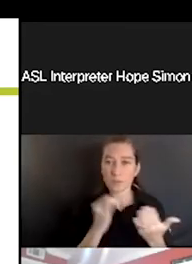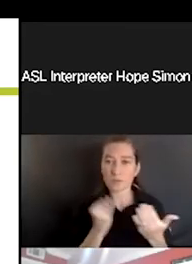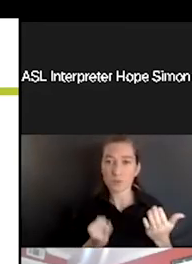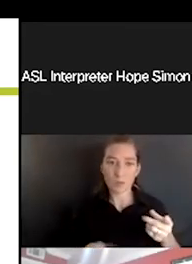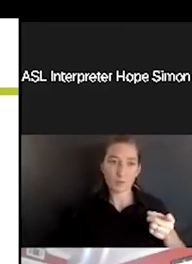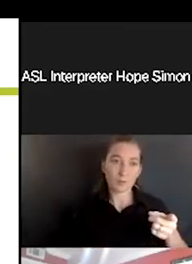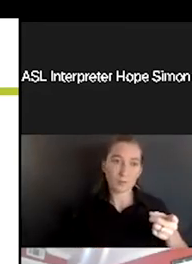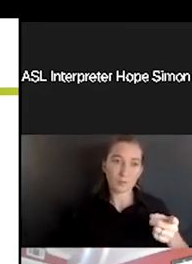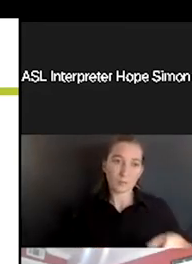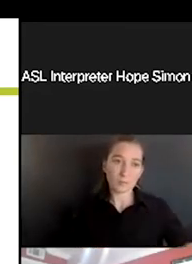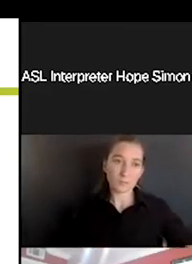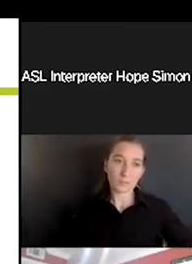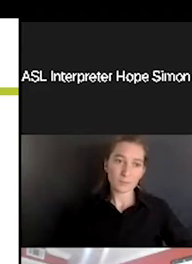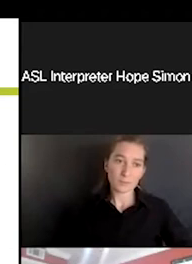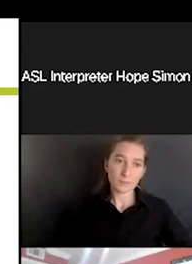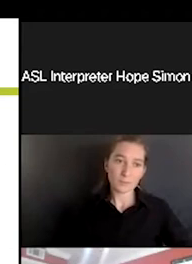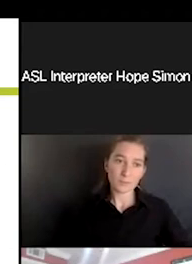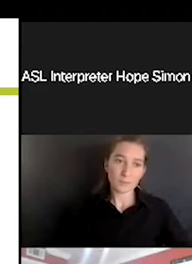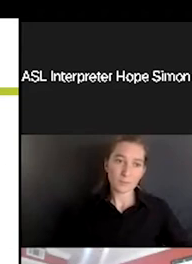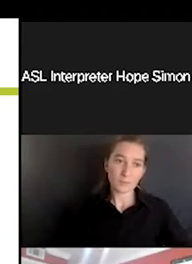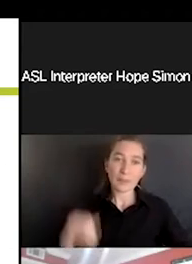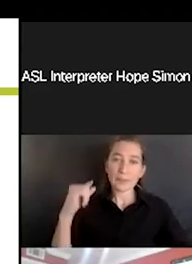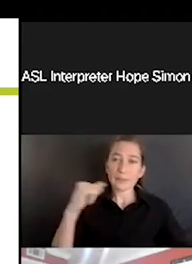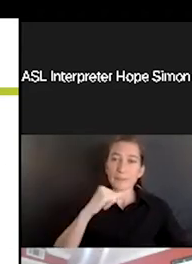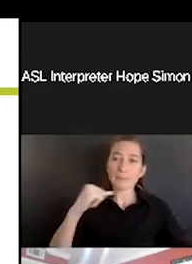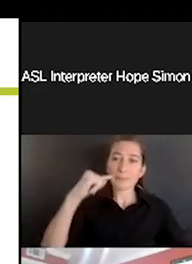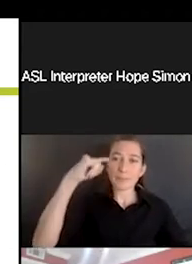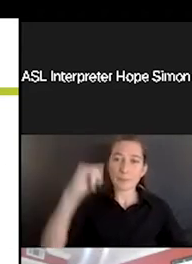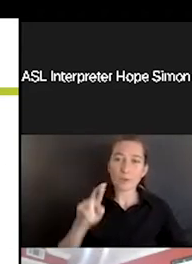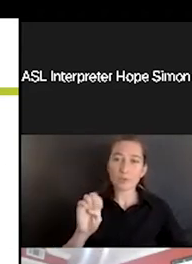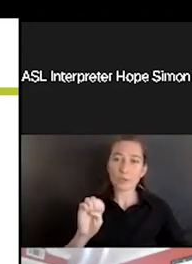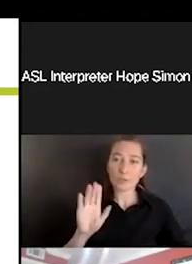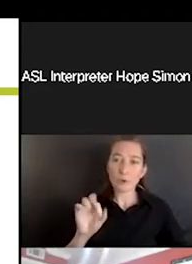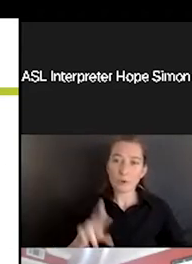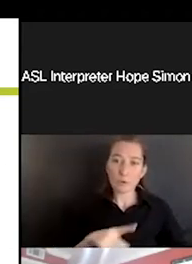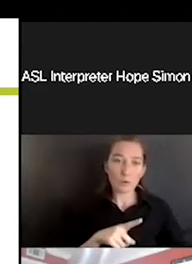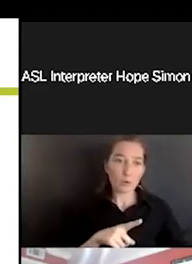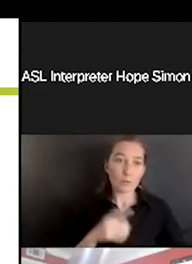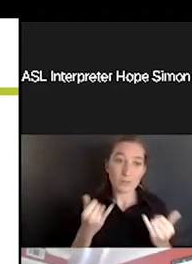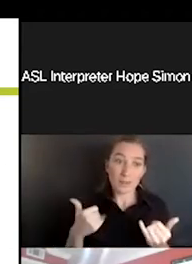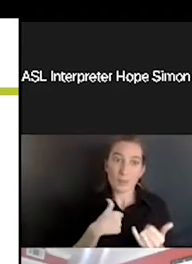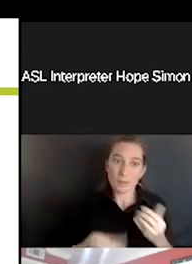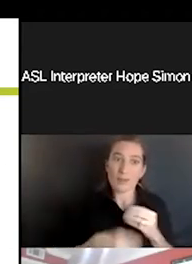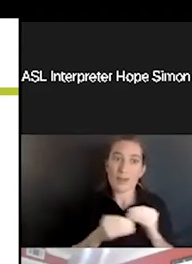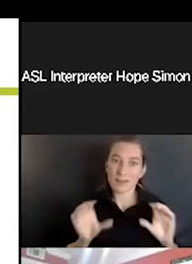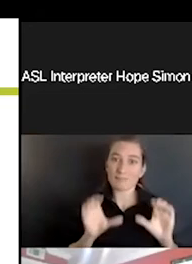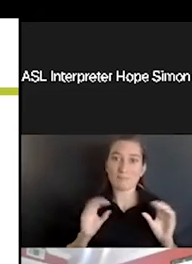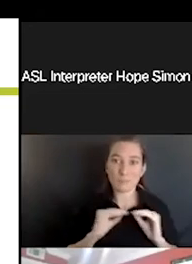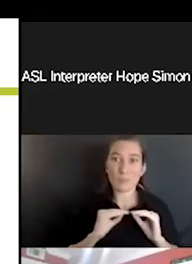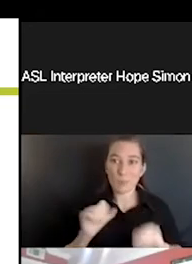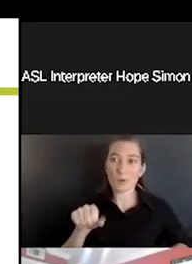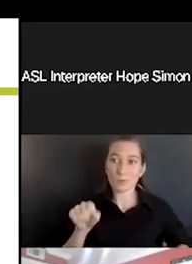see the black lines here represents rebar. And today we would put a lot more than what we used to. And what that does is it creates